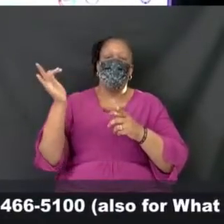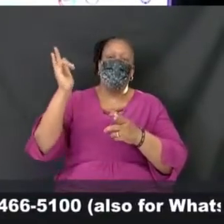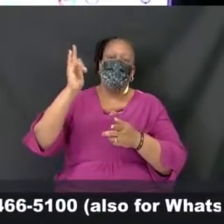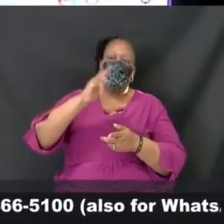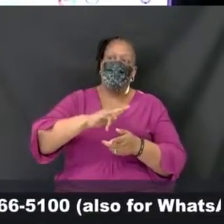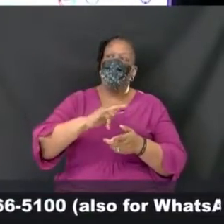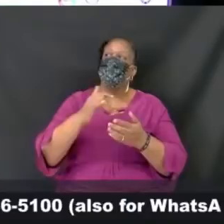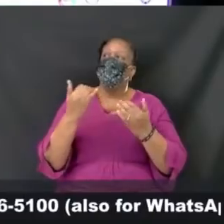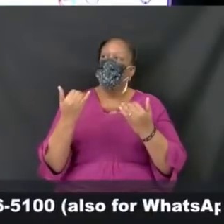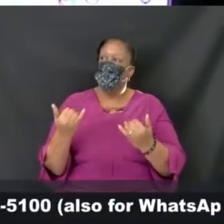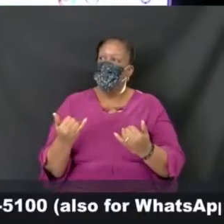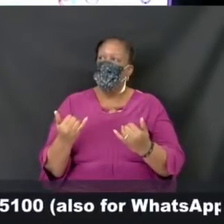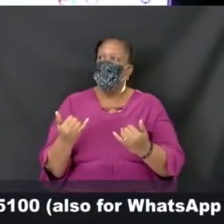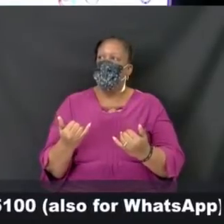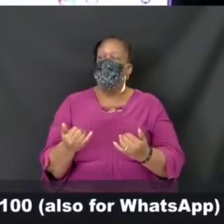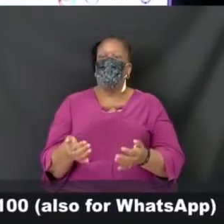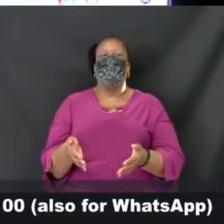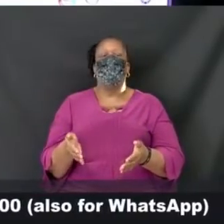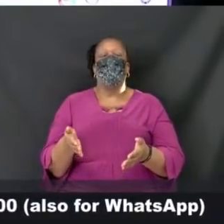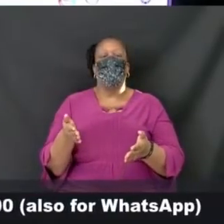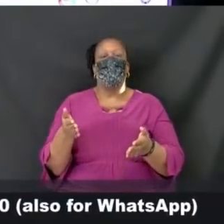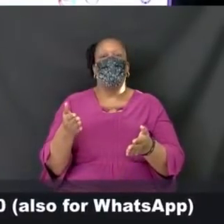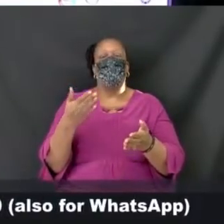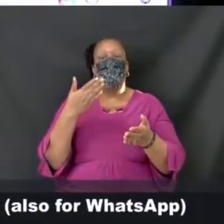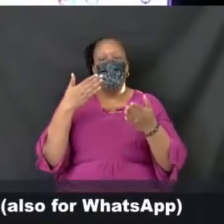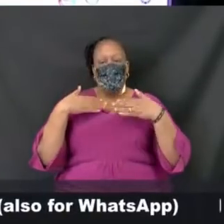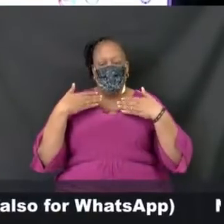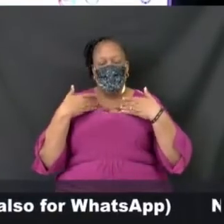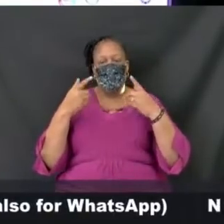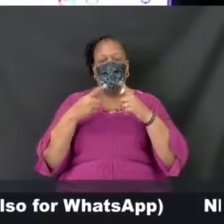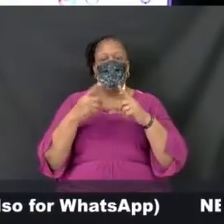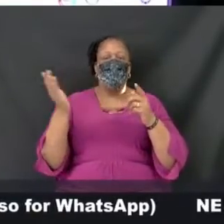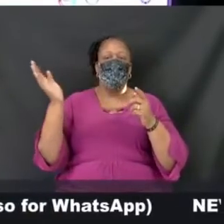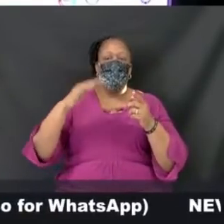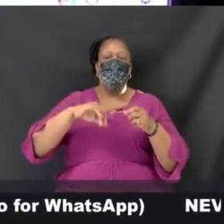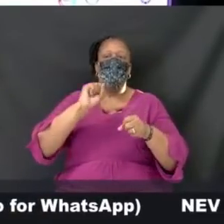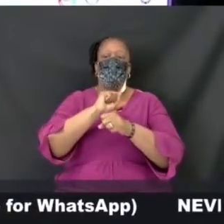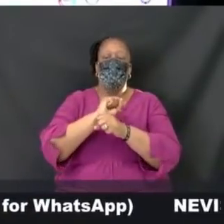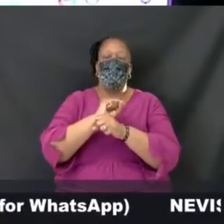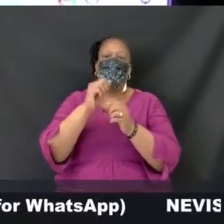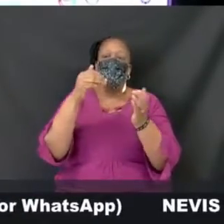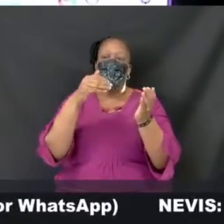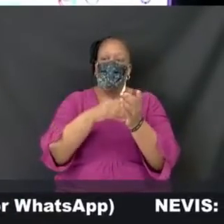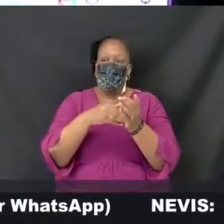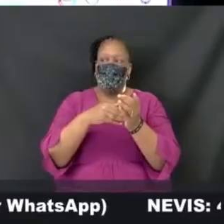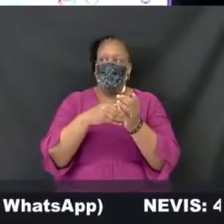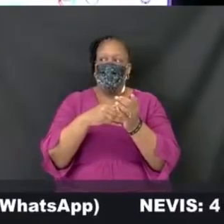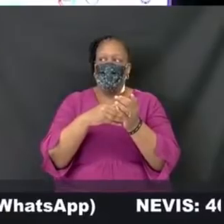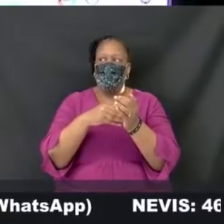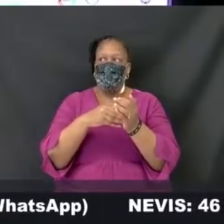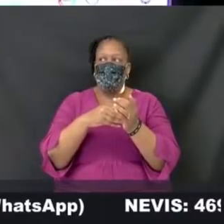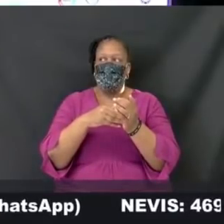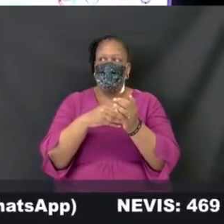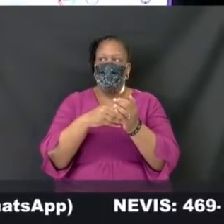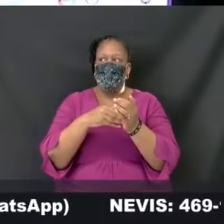to start to serve you once more. And we are hoping that with the light at the end of the tunnel, we can now transition to